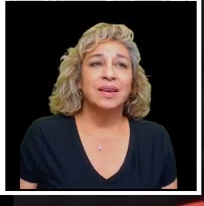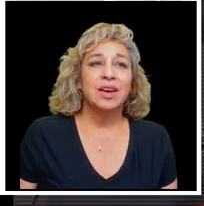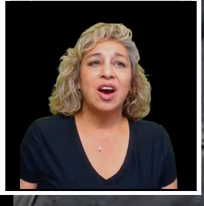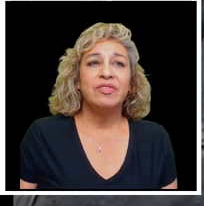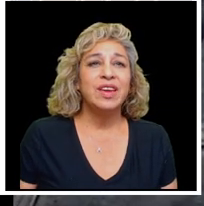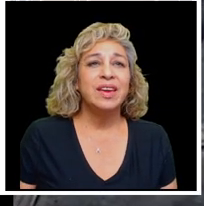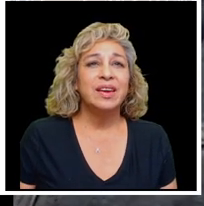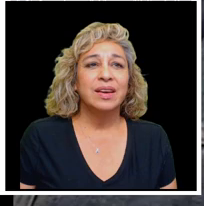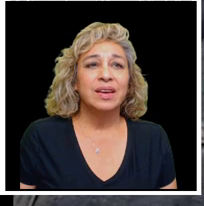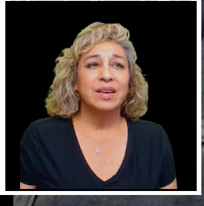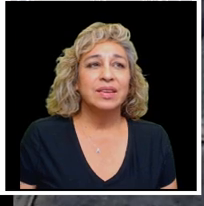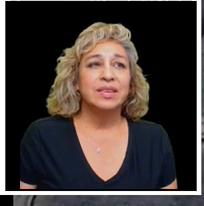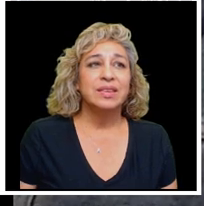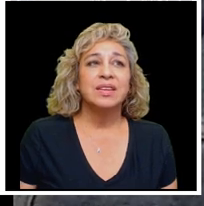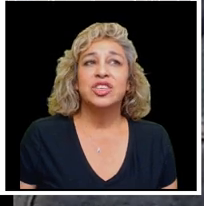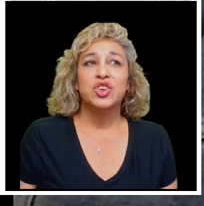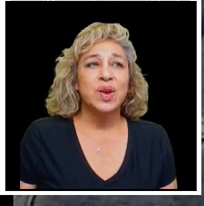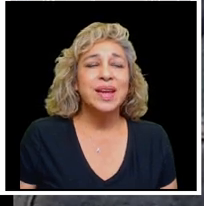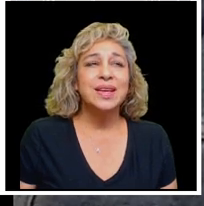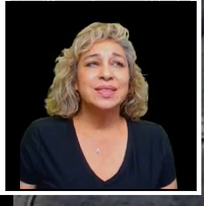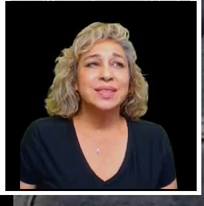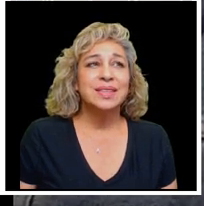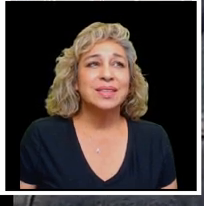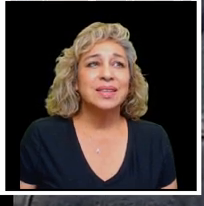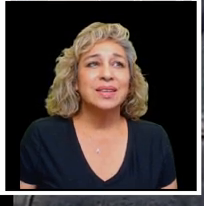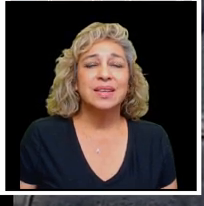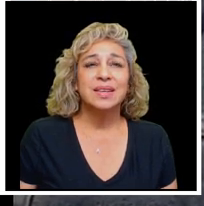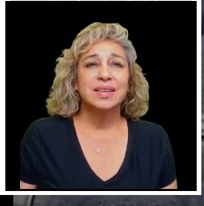coffee trees